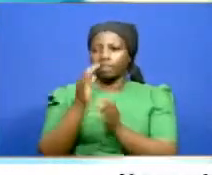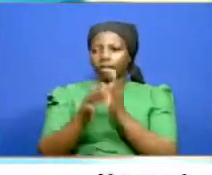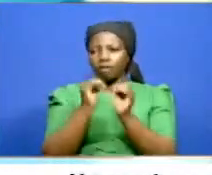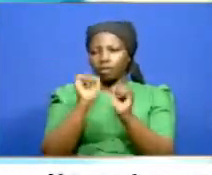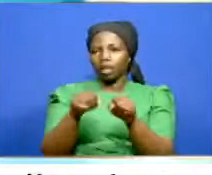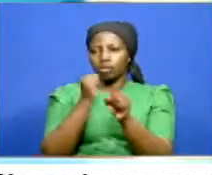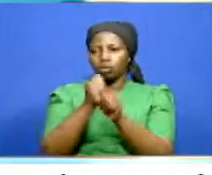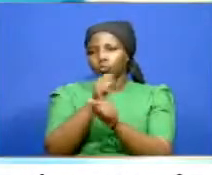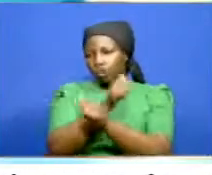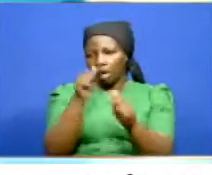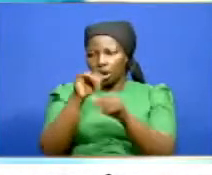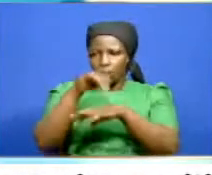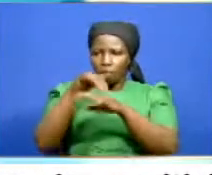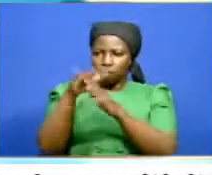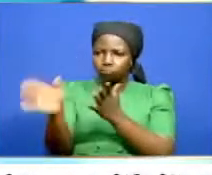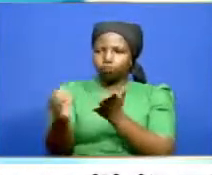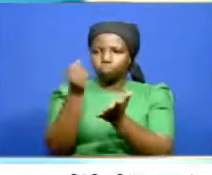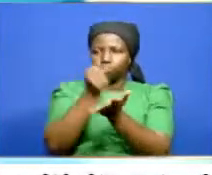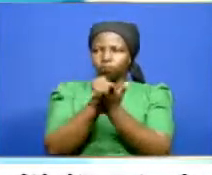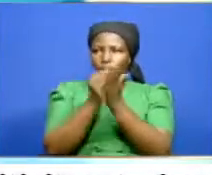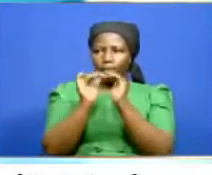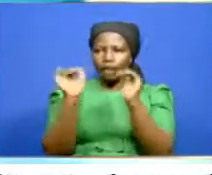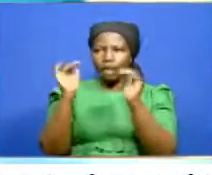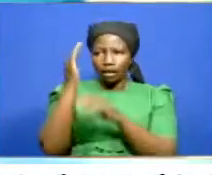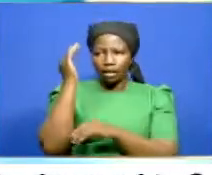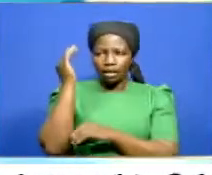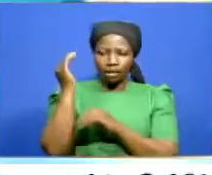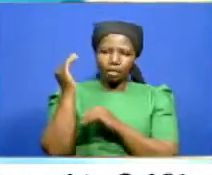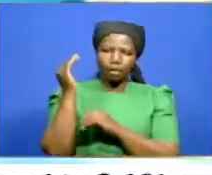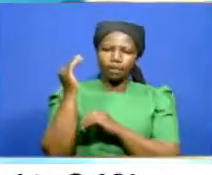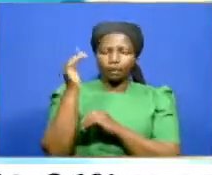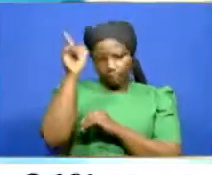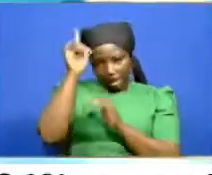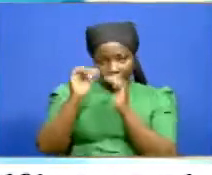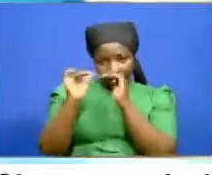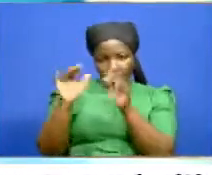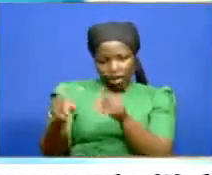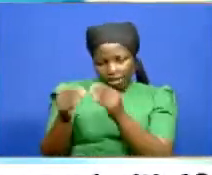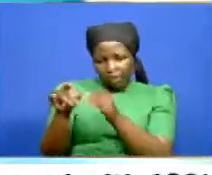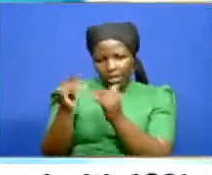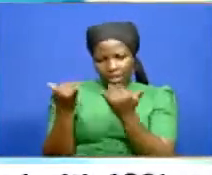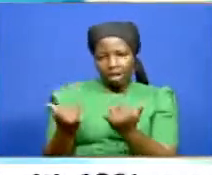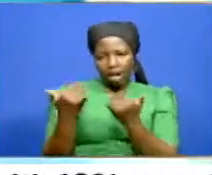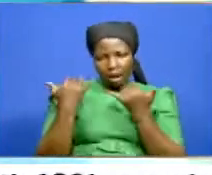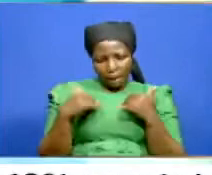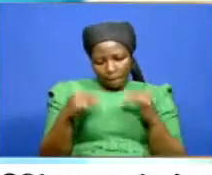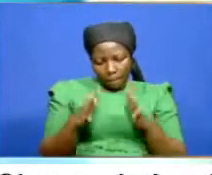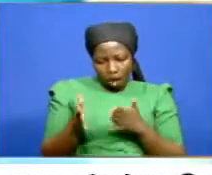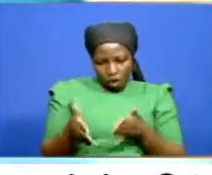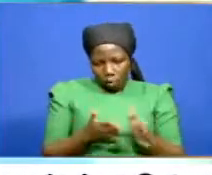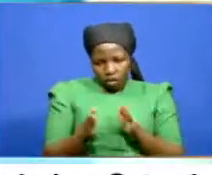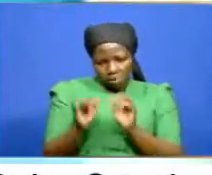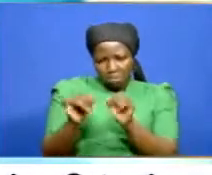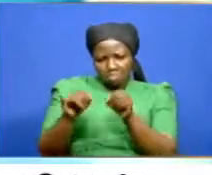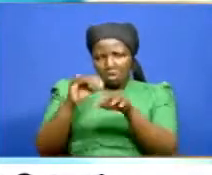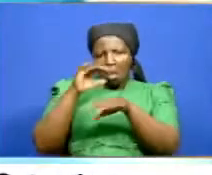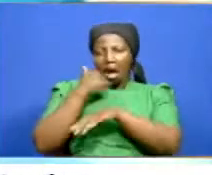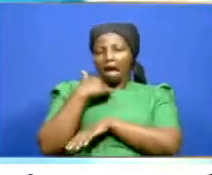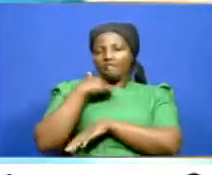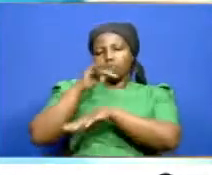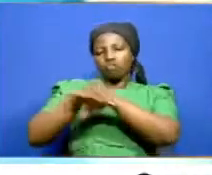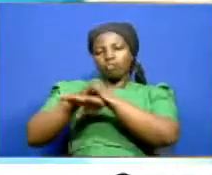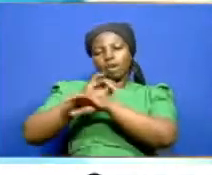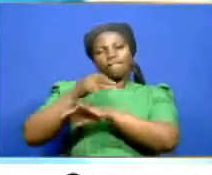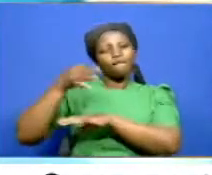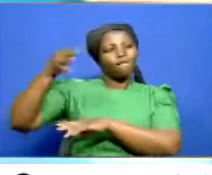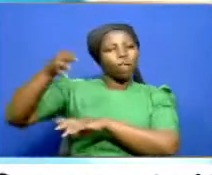especially in terms of recruitment at the grassroots, giving these young players an opportunity, we are bound to have a very bright future in terms of even our national team, in terms of even